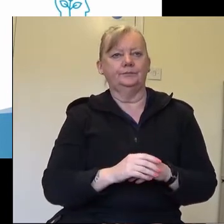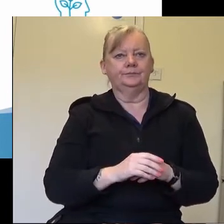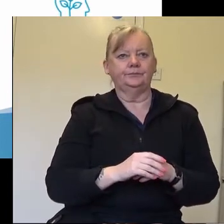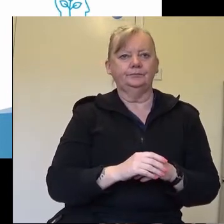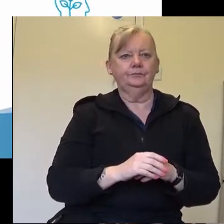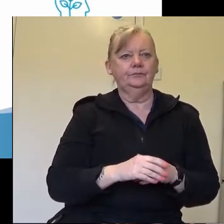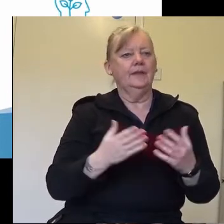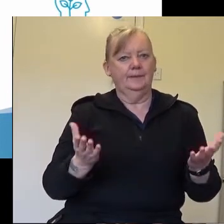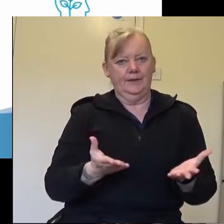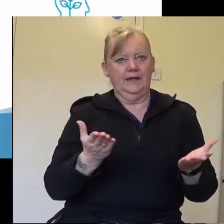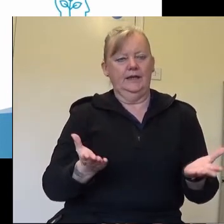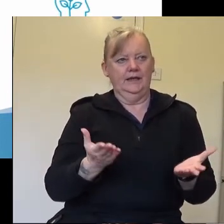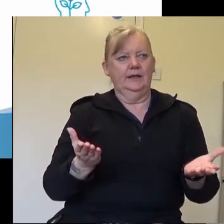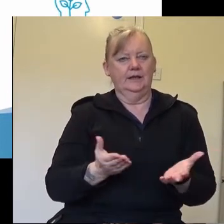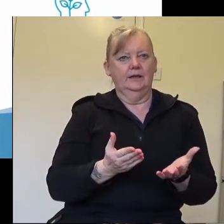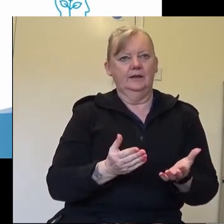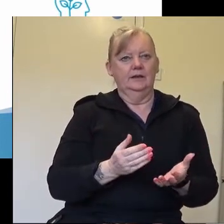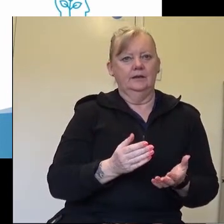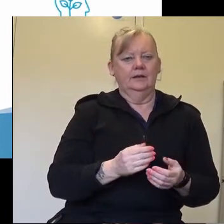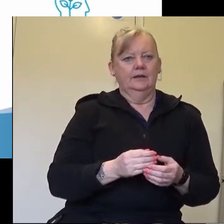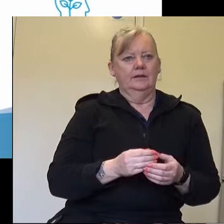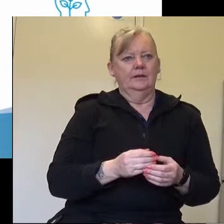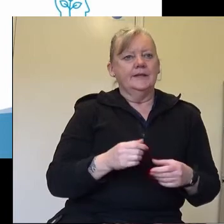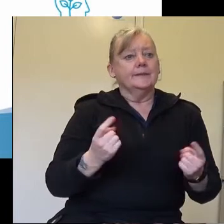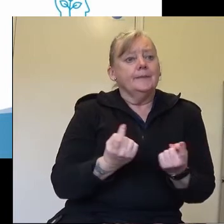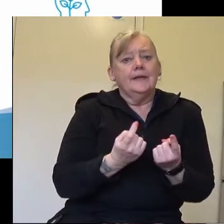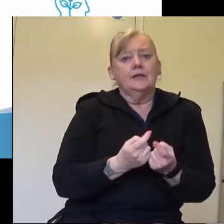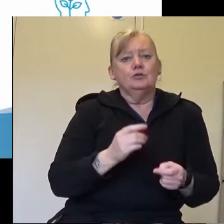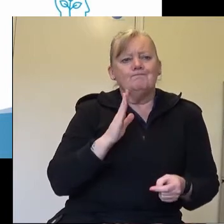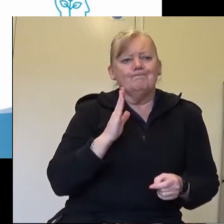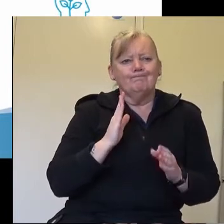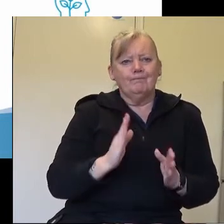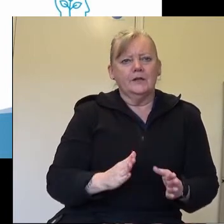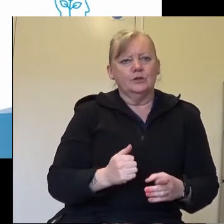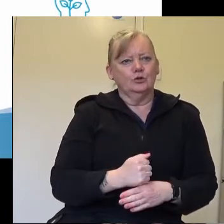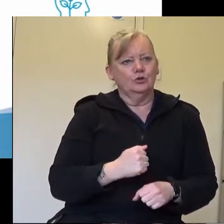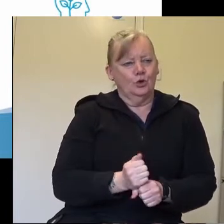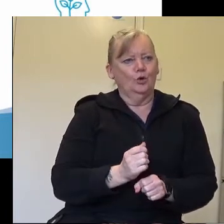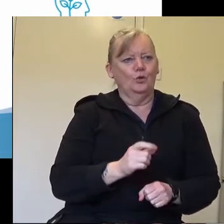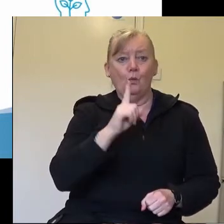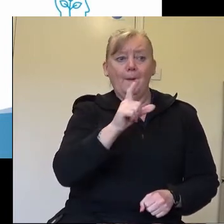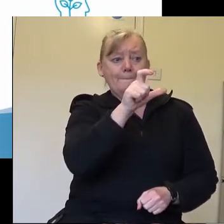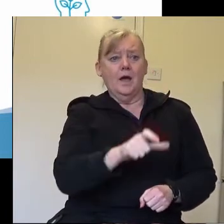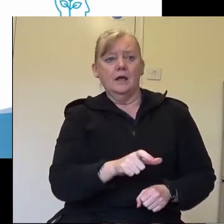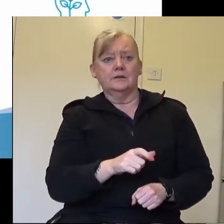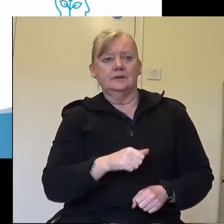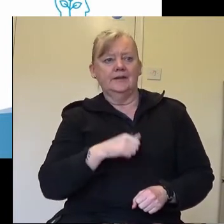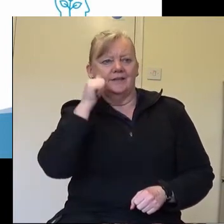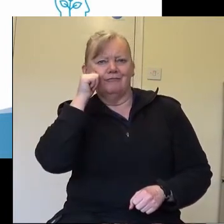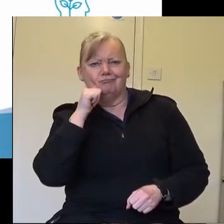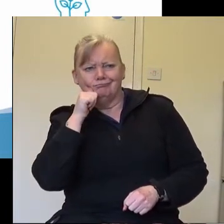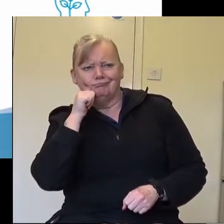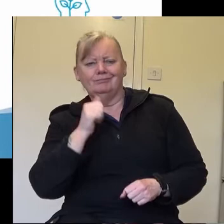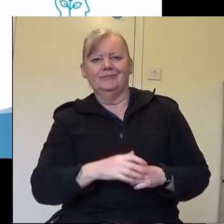10 of them, 10 people playing the game. There are some tasks they need to do. One of them is the imposter from the